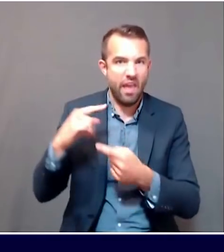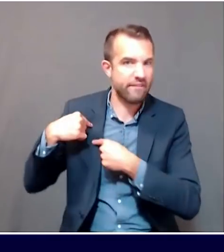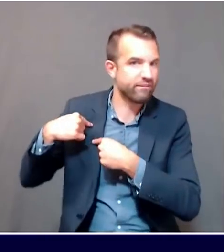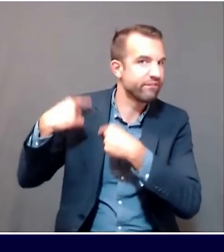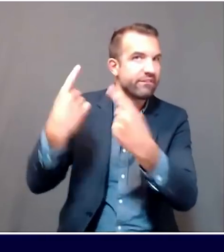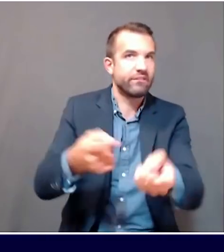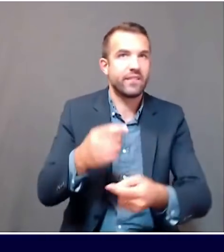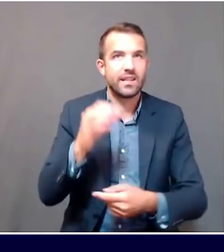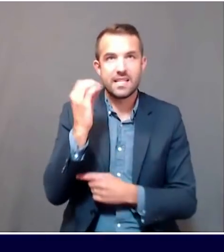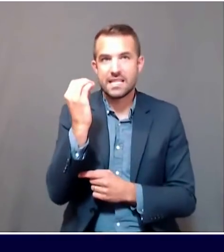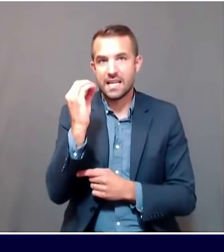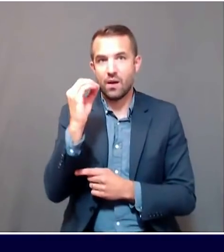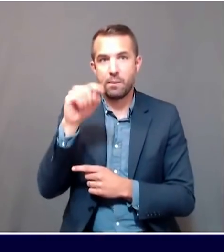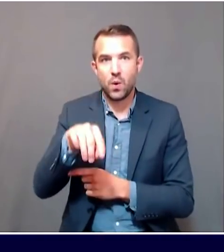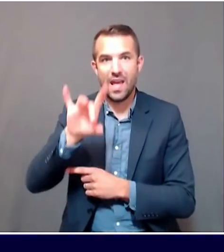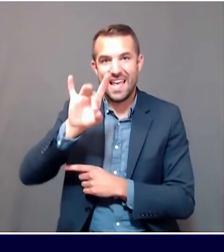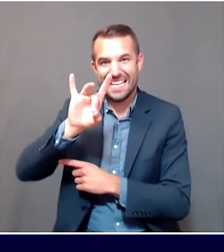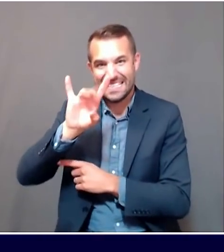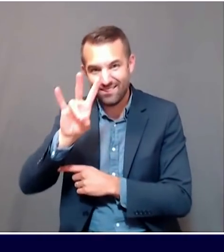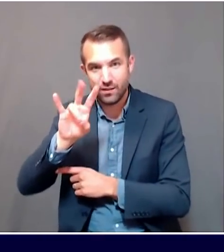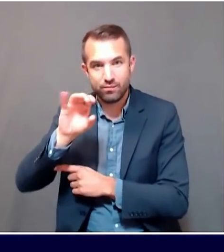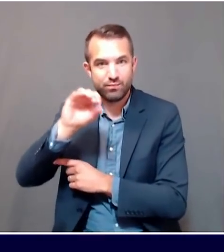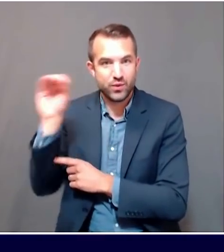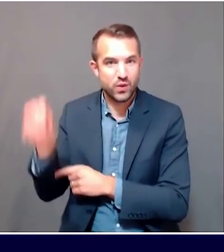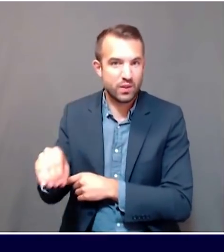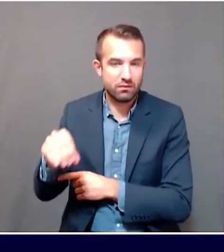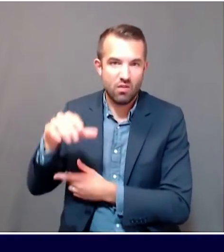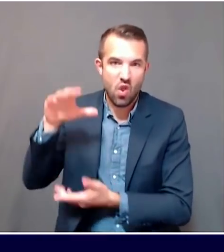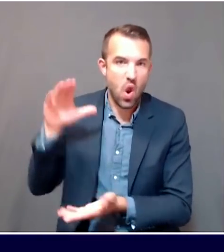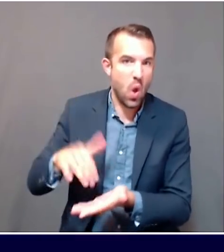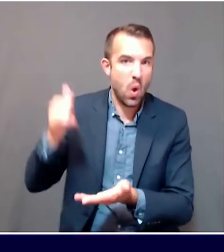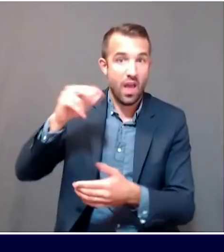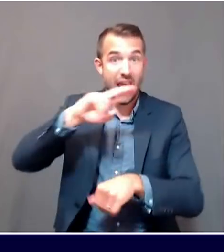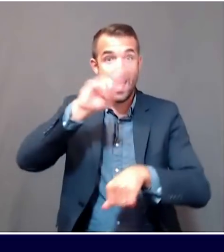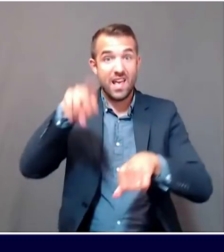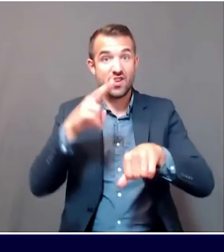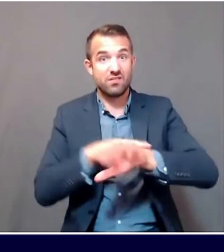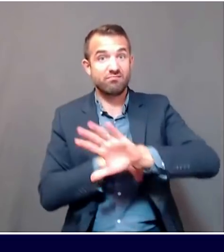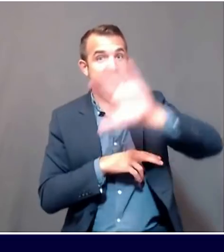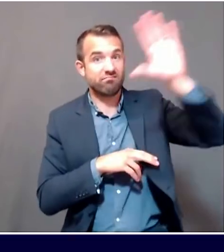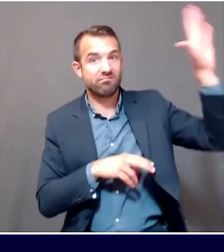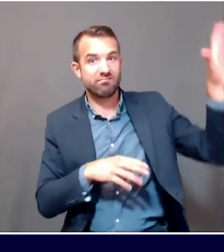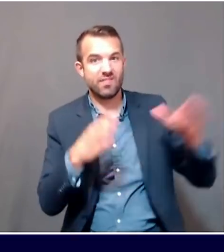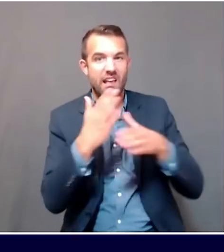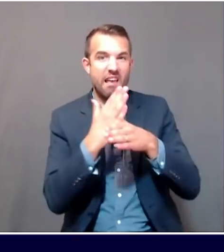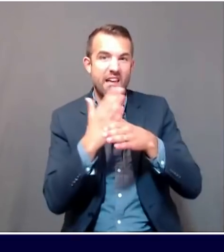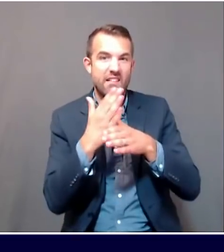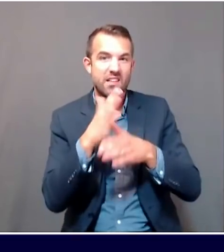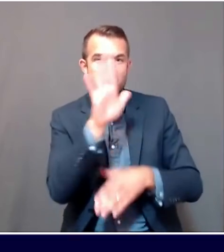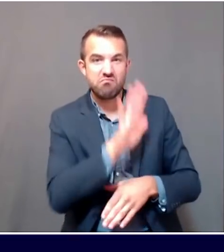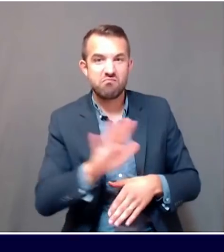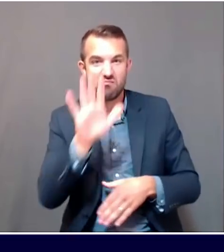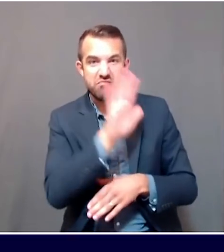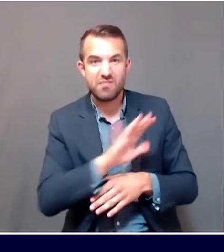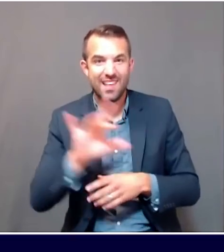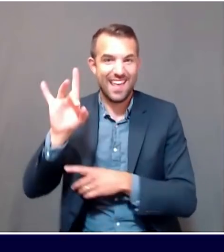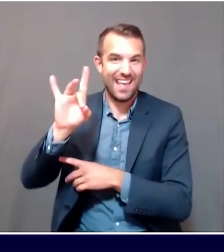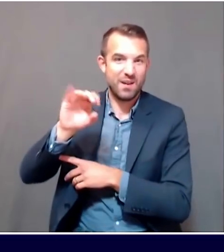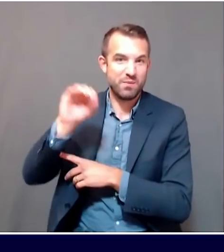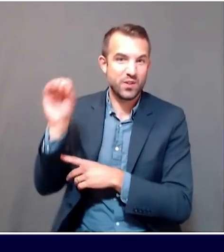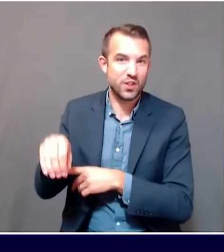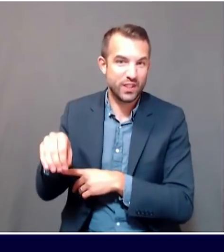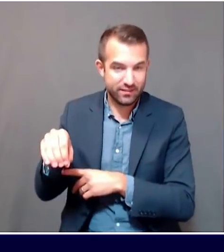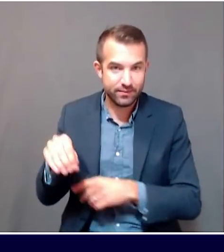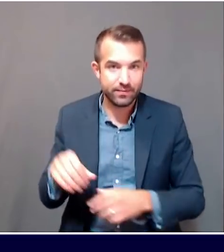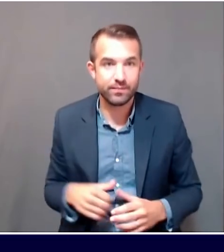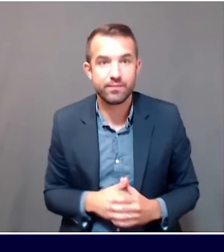0.87%. For comparison, the national average for PCR positivity stands at about 8%.